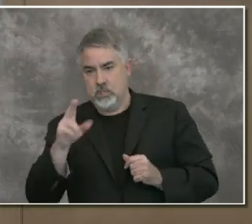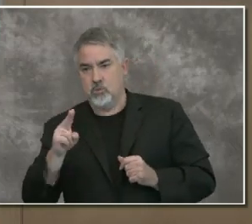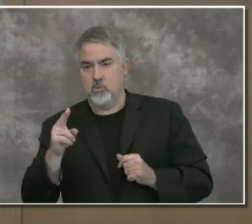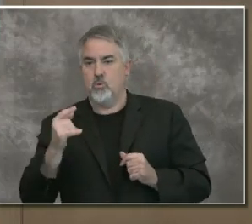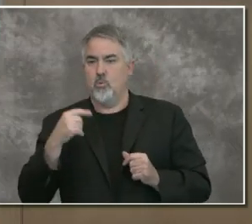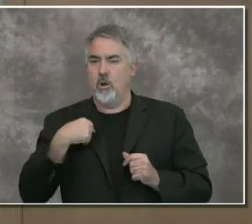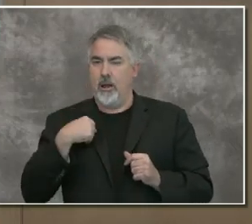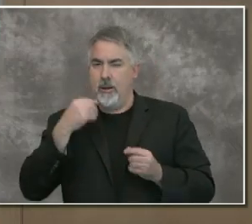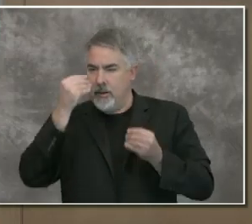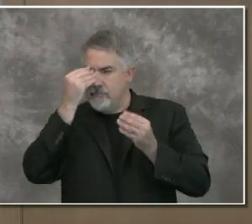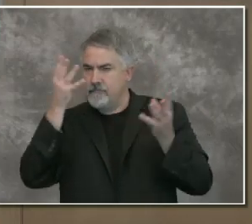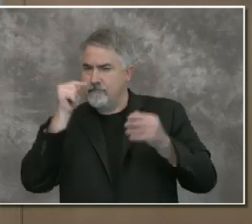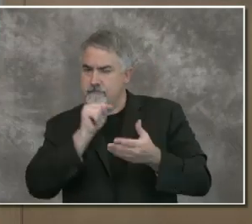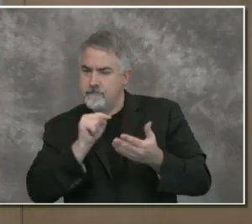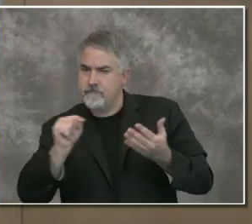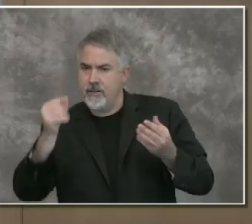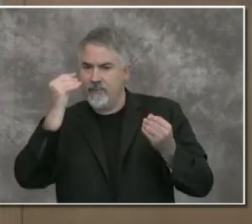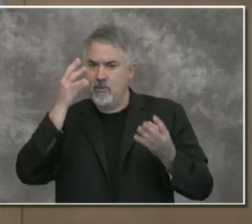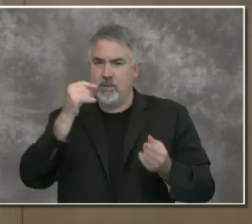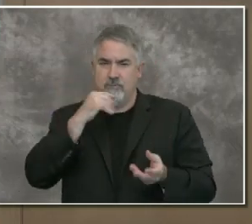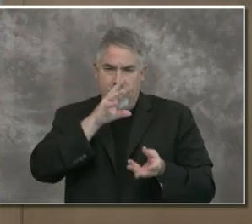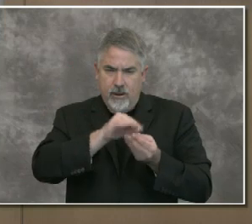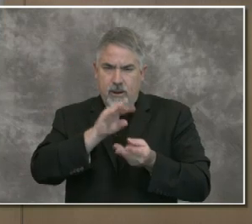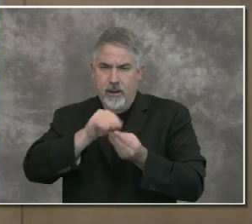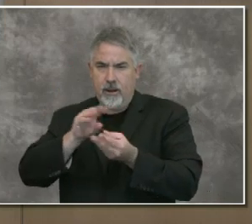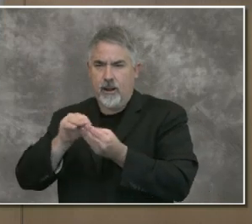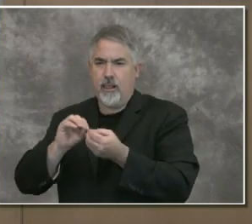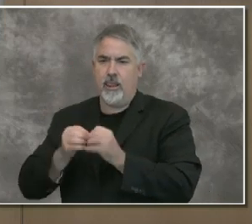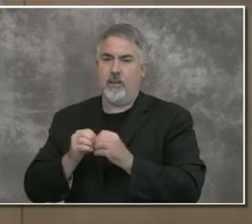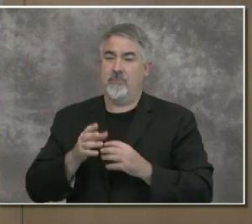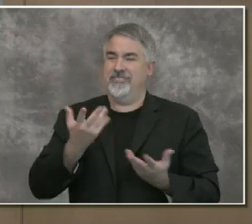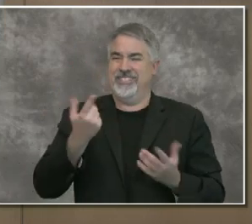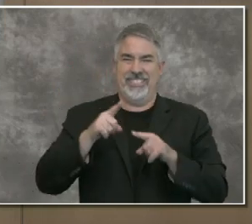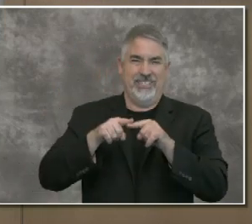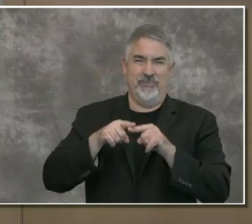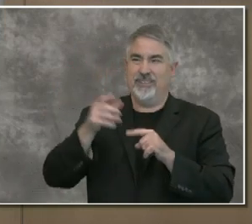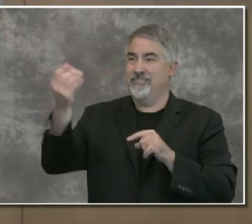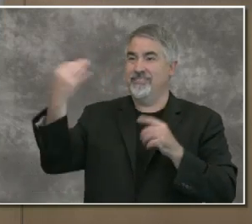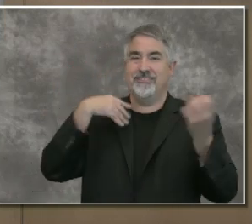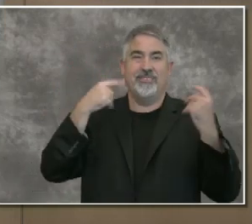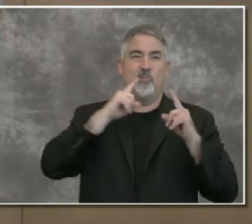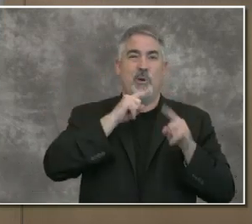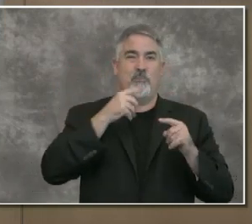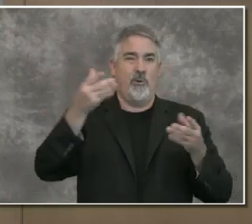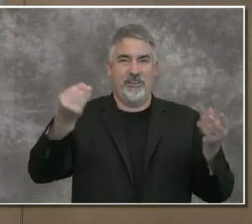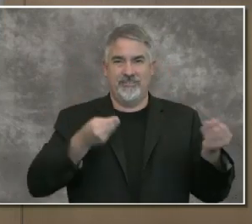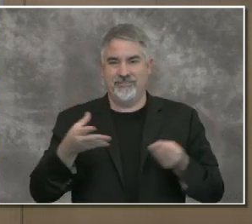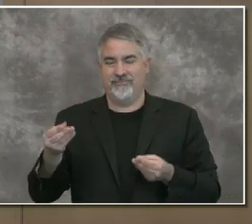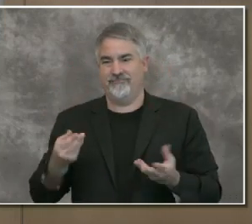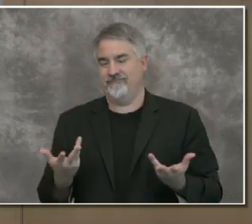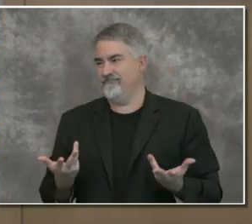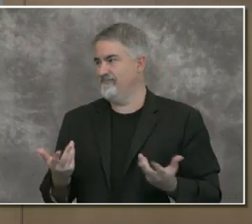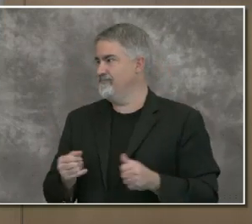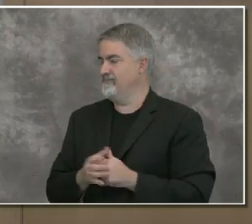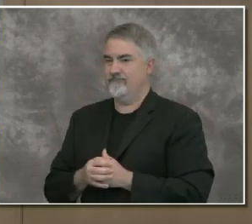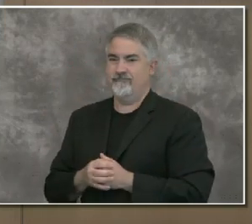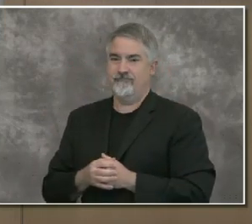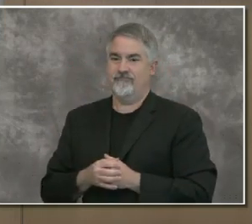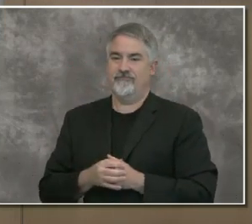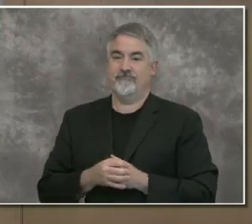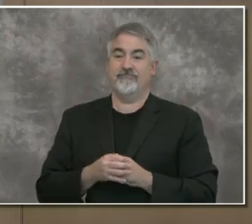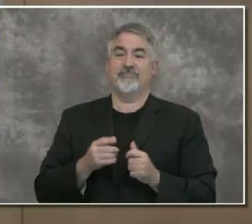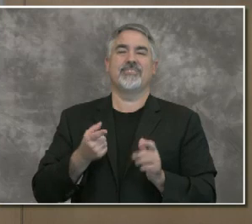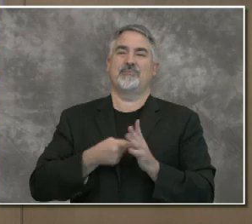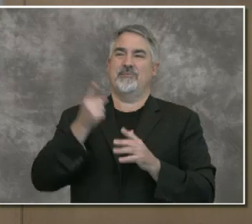numbers. Those are based again on reports that come to us and health records that we see, often on a delayed basis when